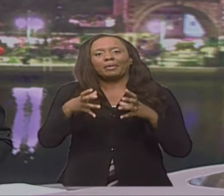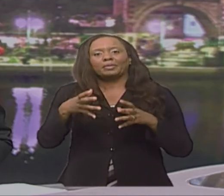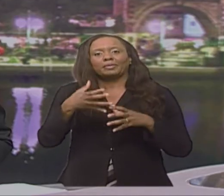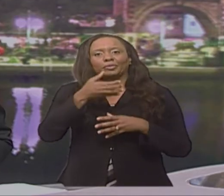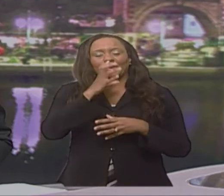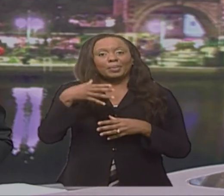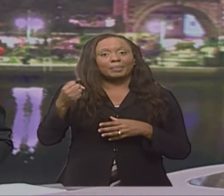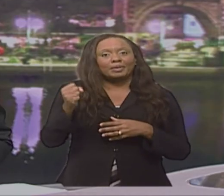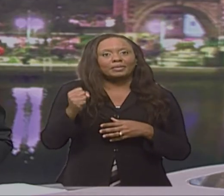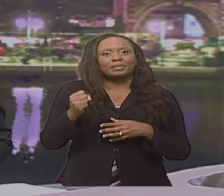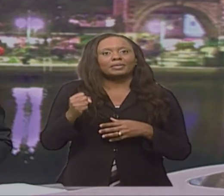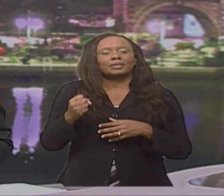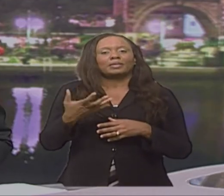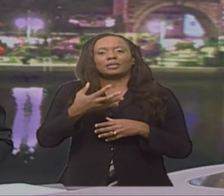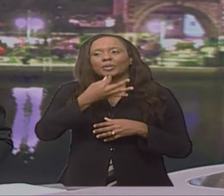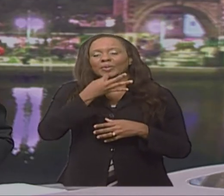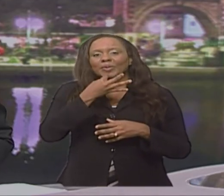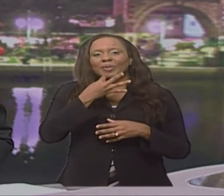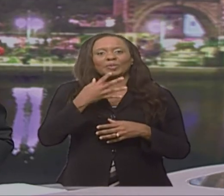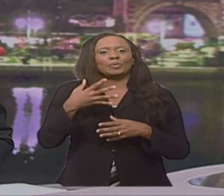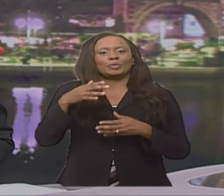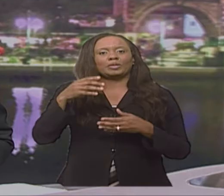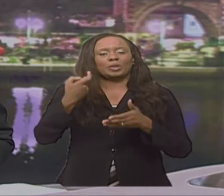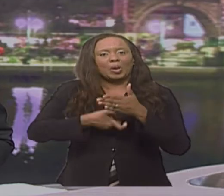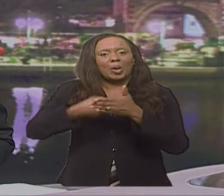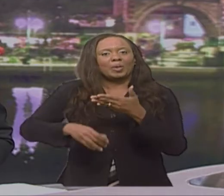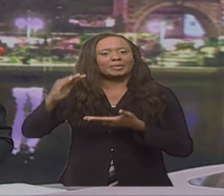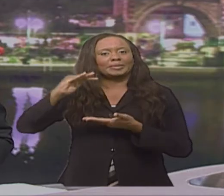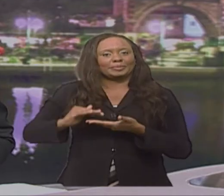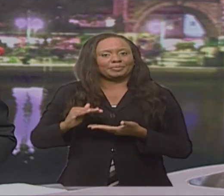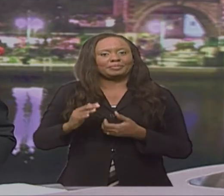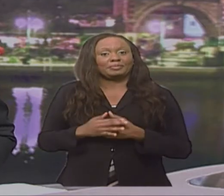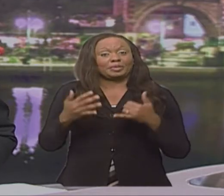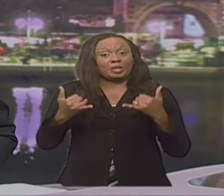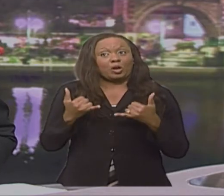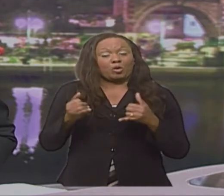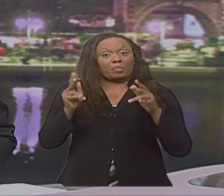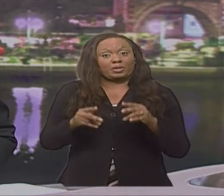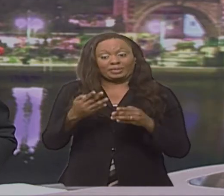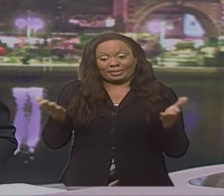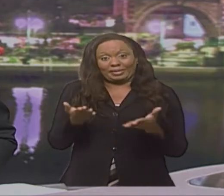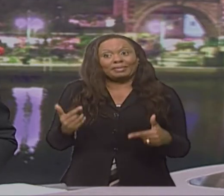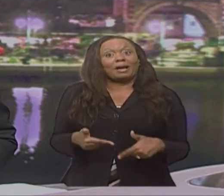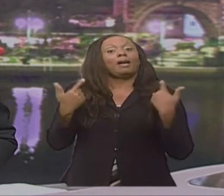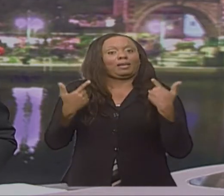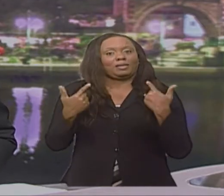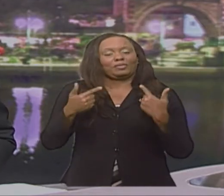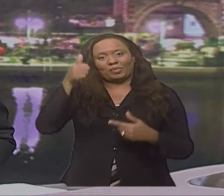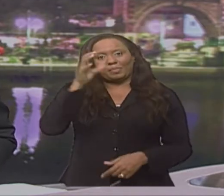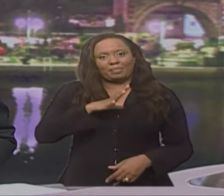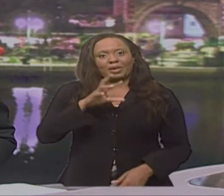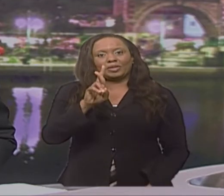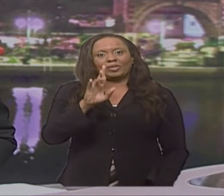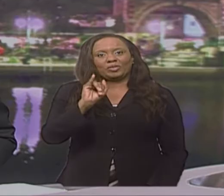a long-anticipated cess on certain milk products is now steps closer to being implemented. Joining us live to discuss the matter tonight is Richard